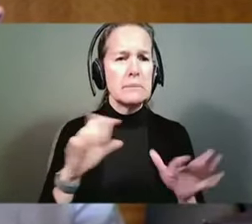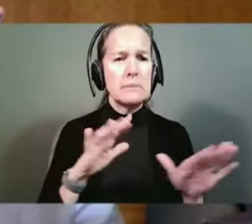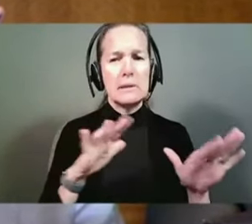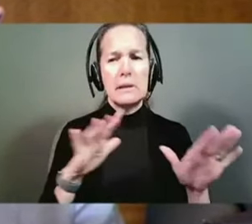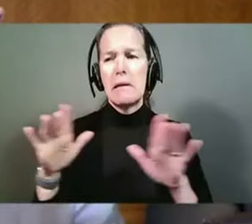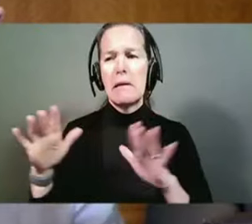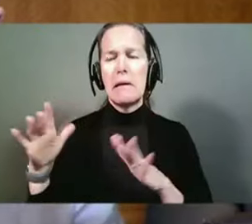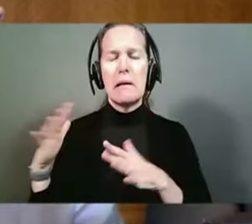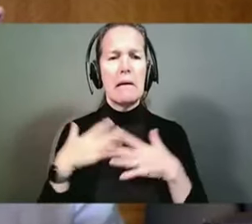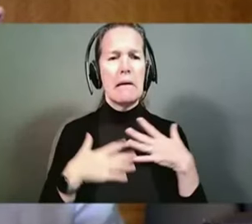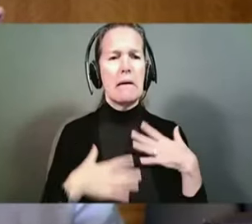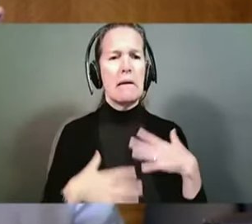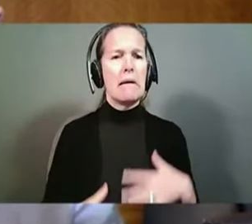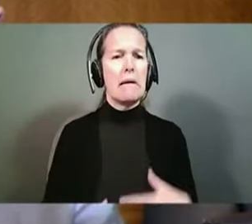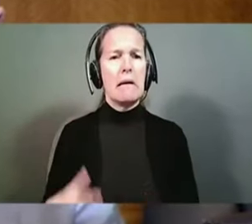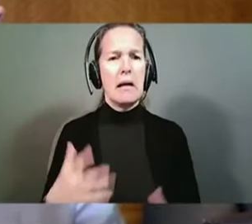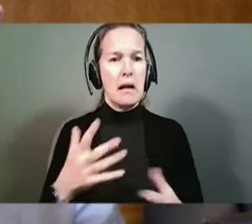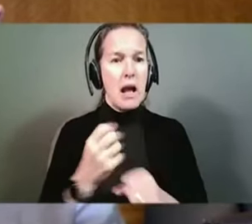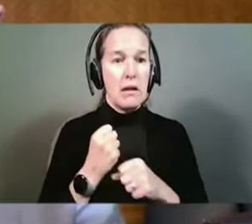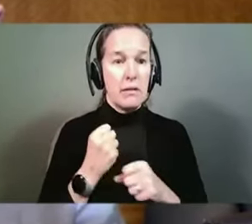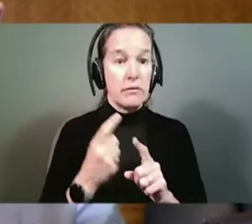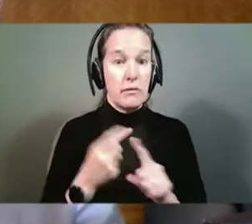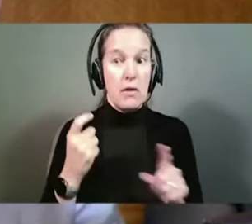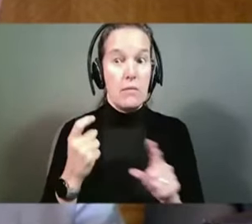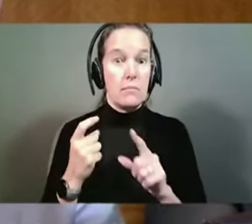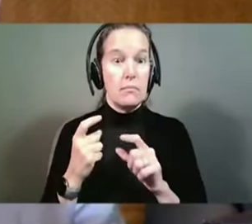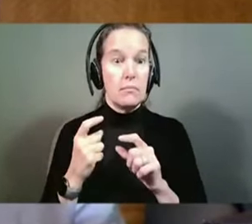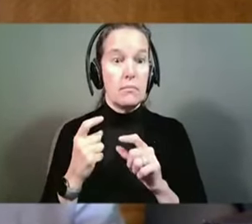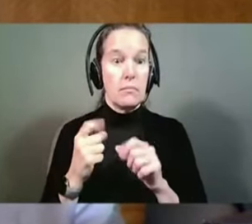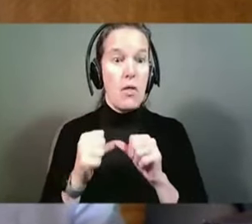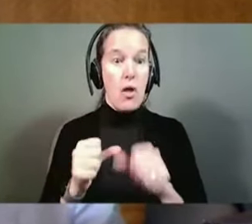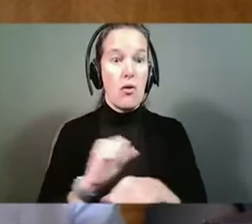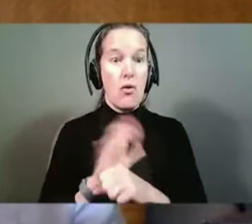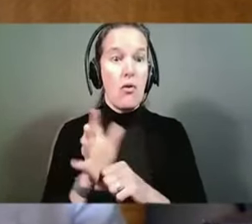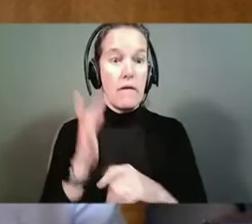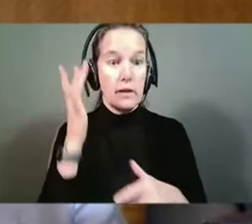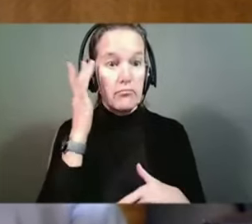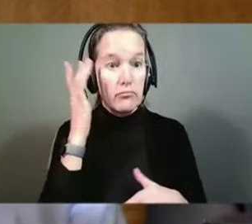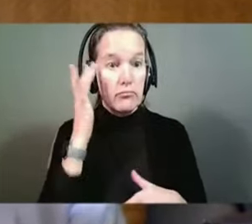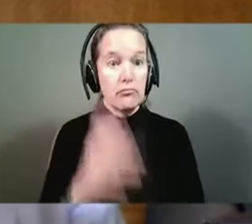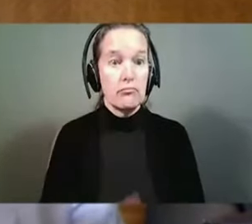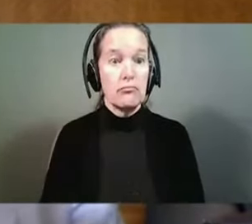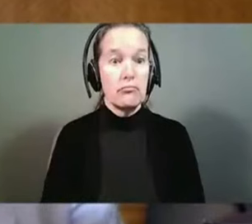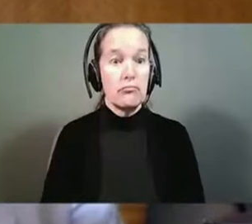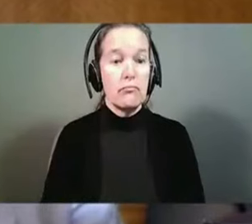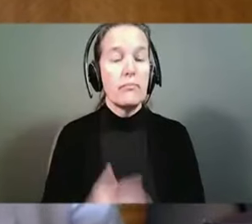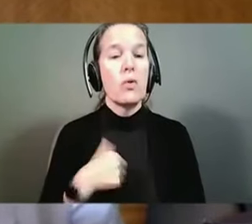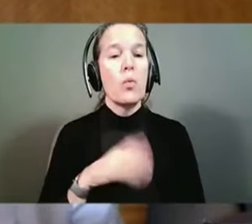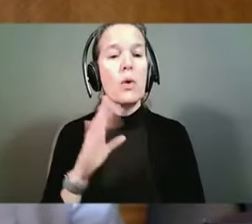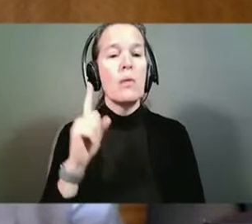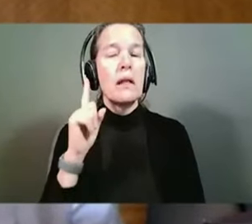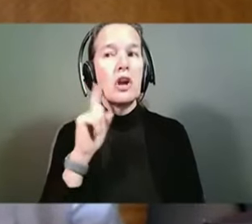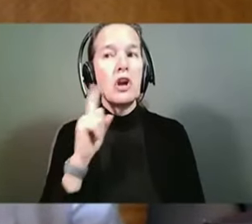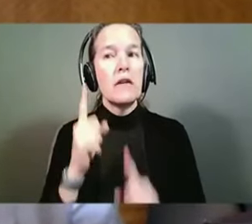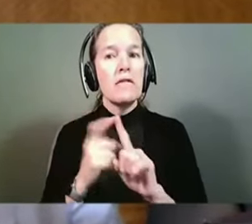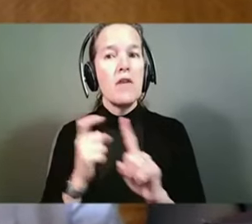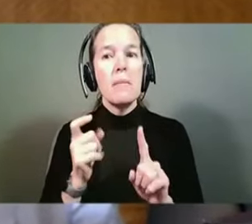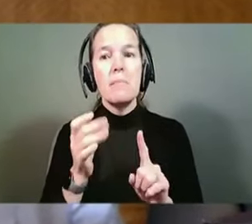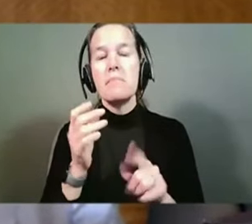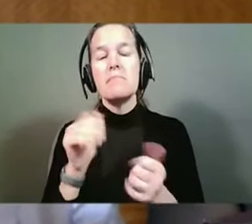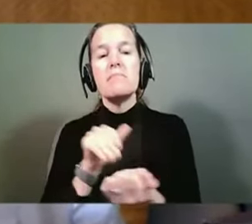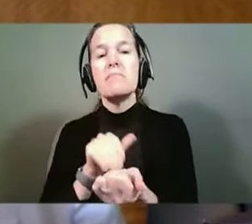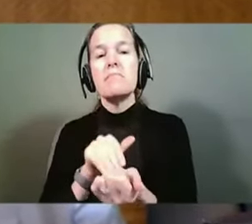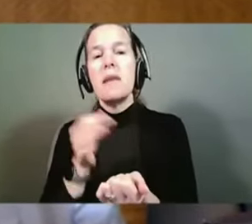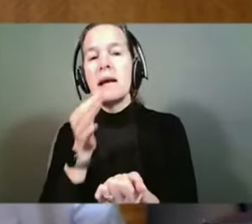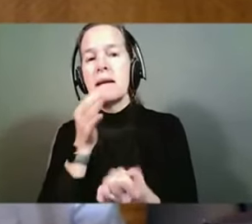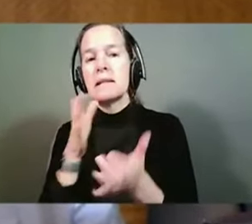gotten as a result of long COVID. And the truth of the matter is, and we'll hear from our experts after we hear from the